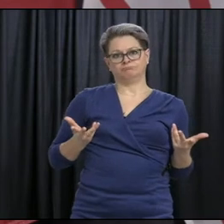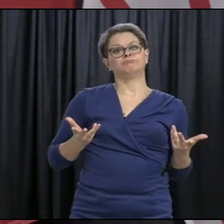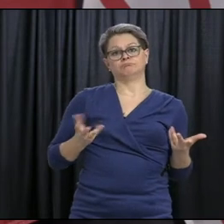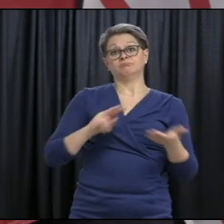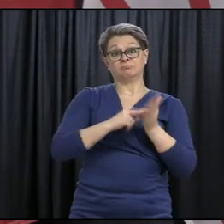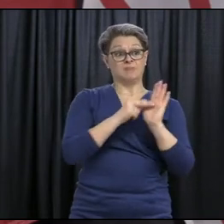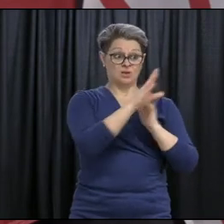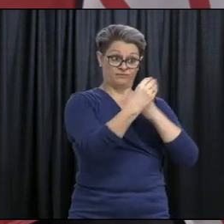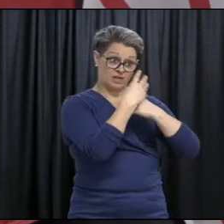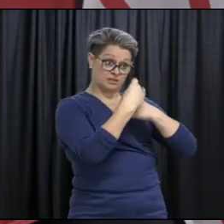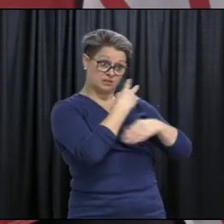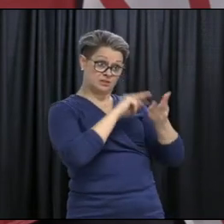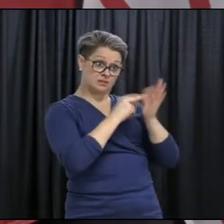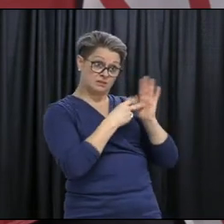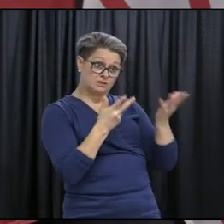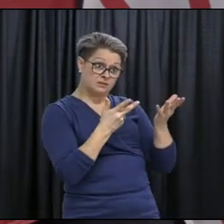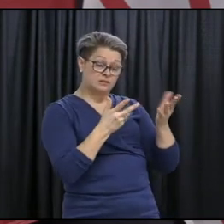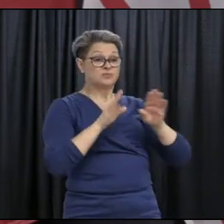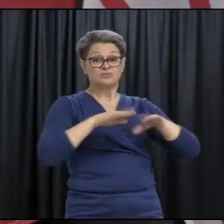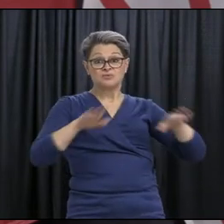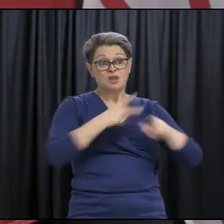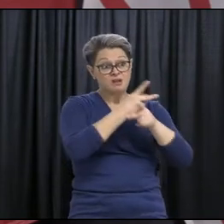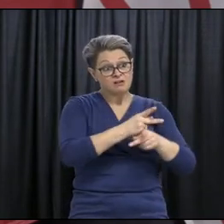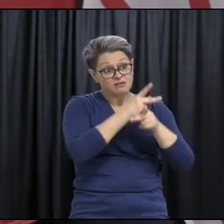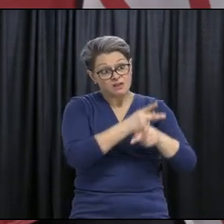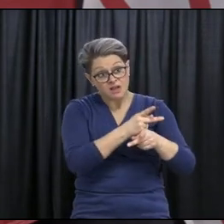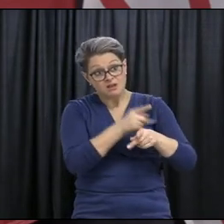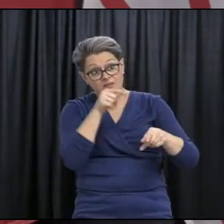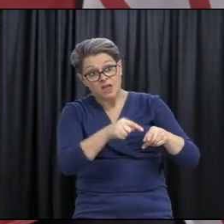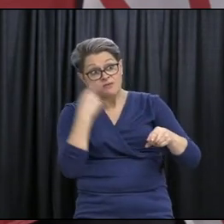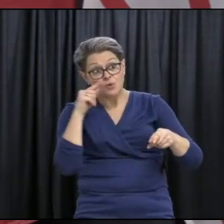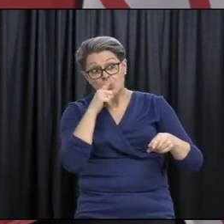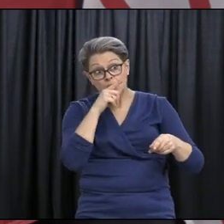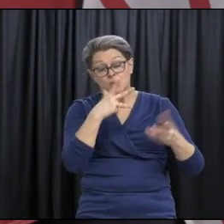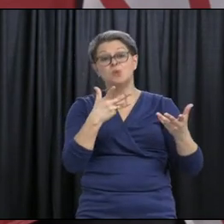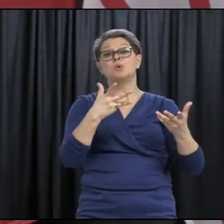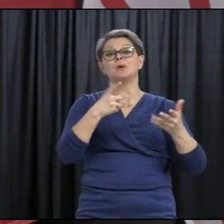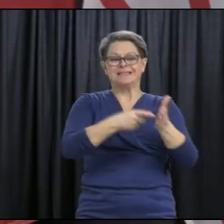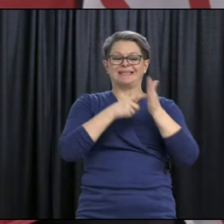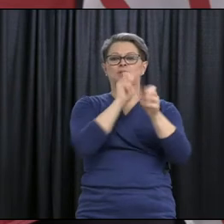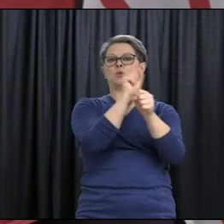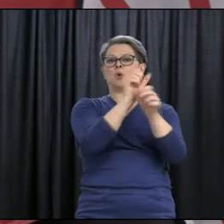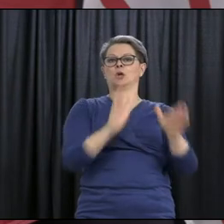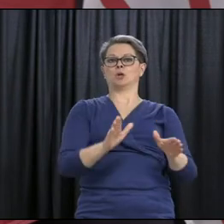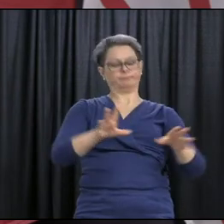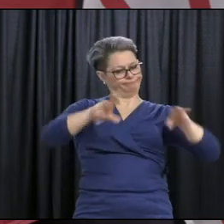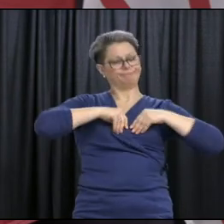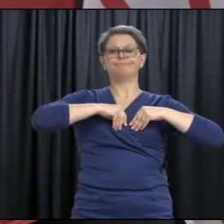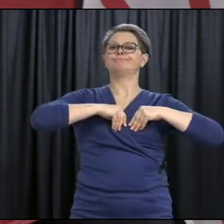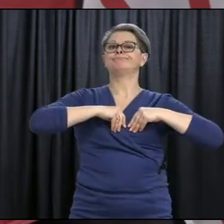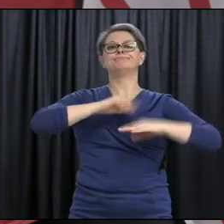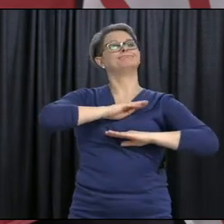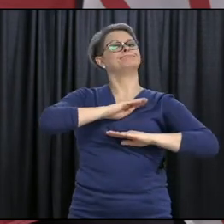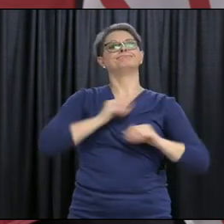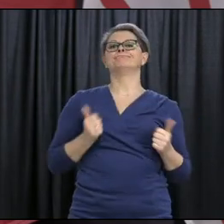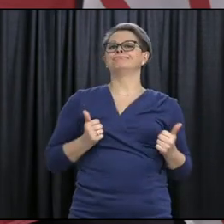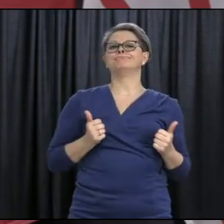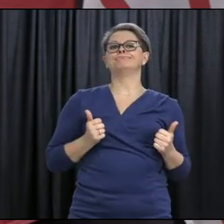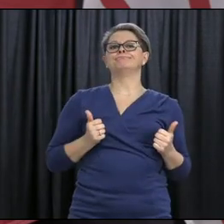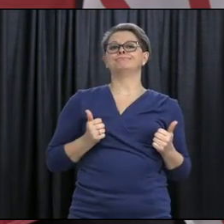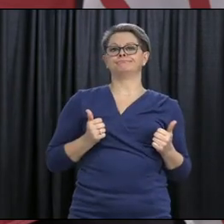childcare at early learning and childcare operations are for essential workers that have to report to